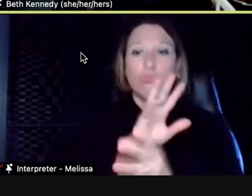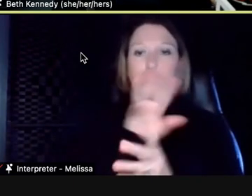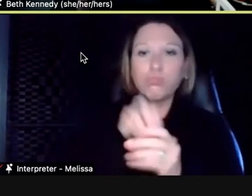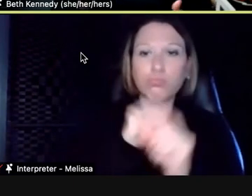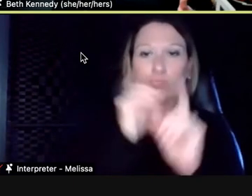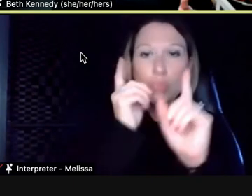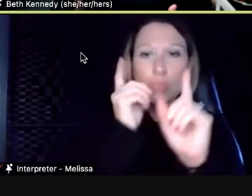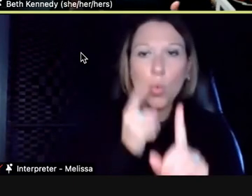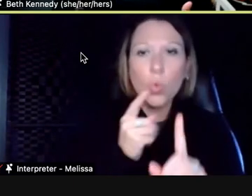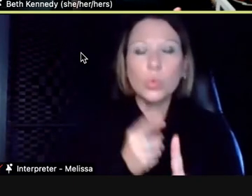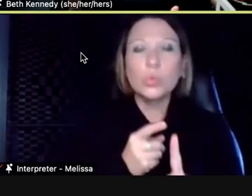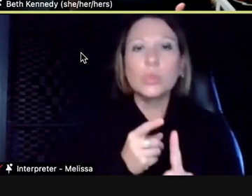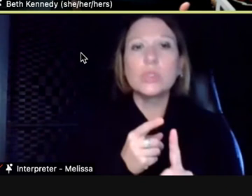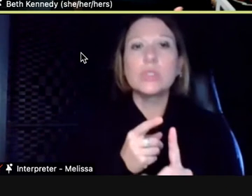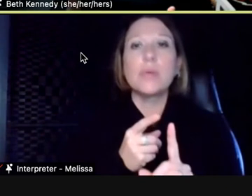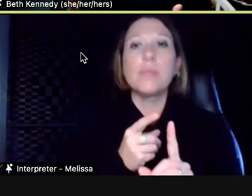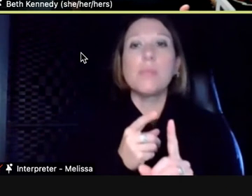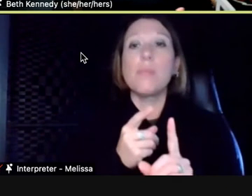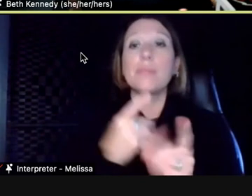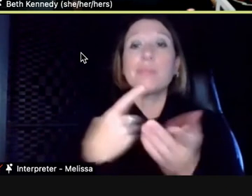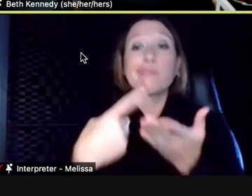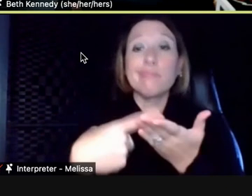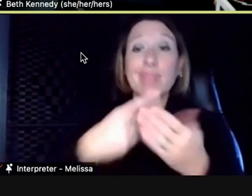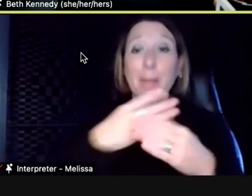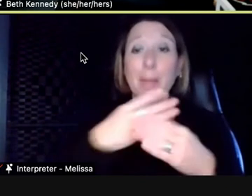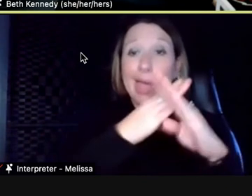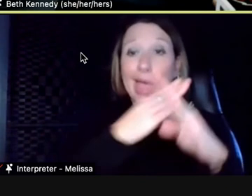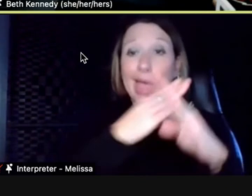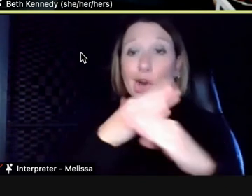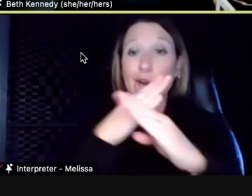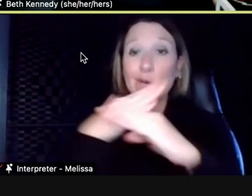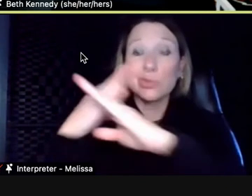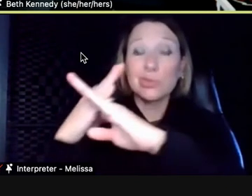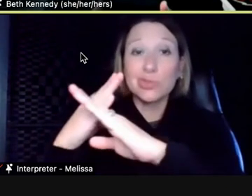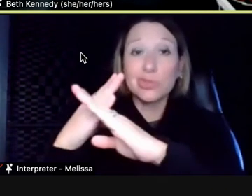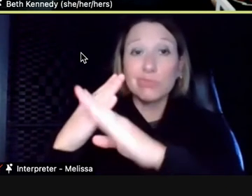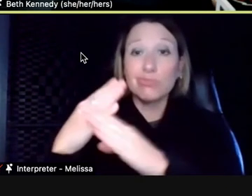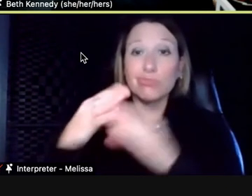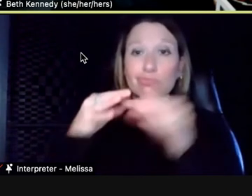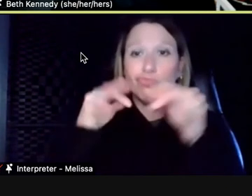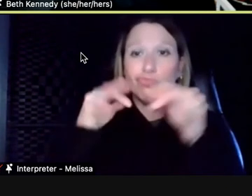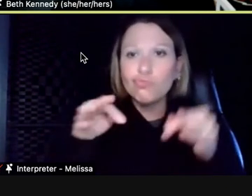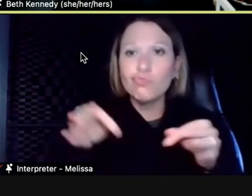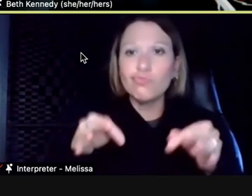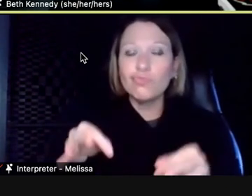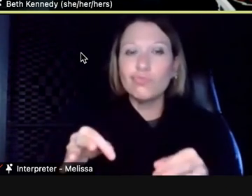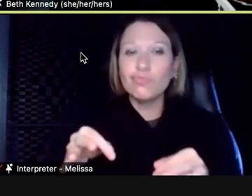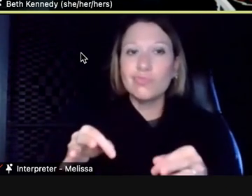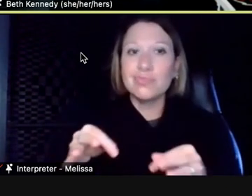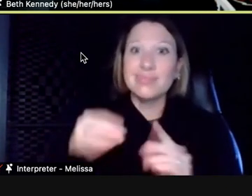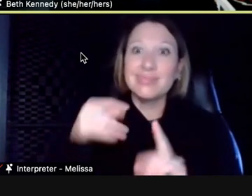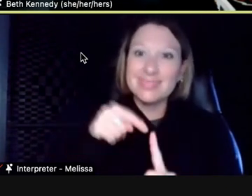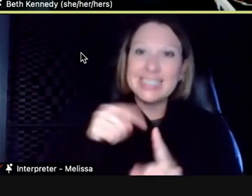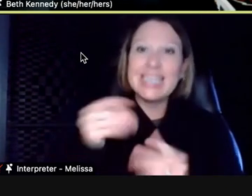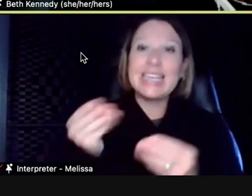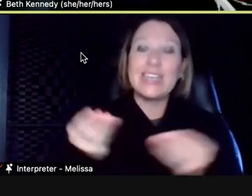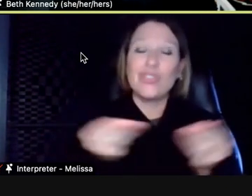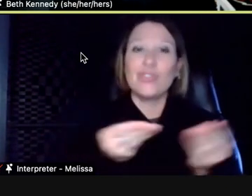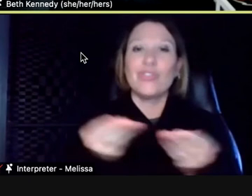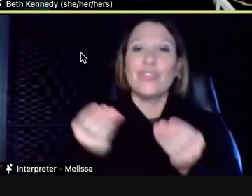Or just even talking about barriers with the team. It's the intervener. And so